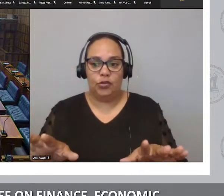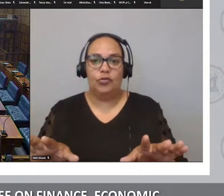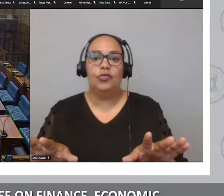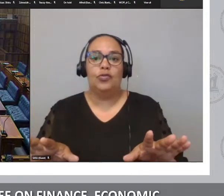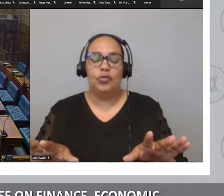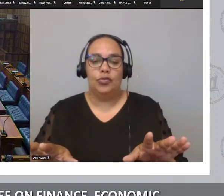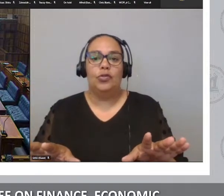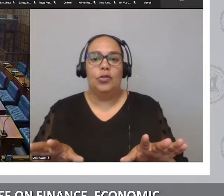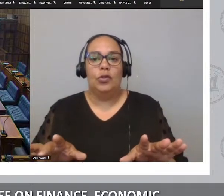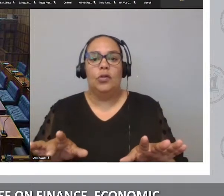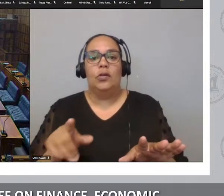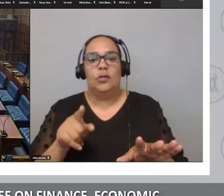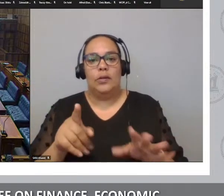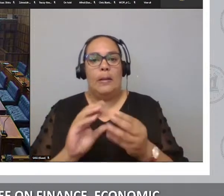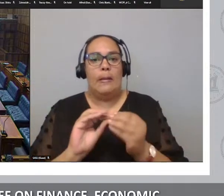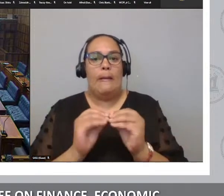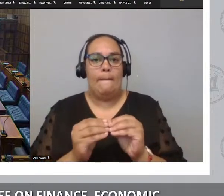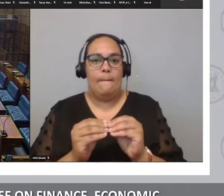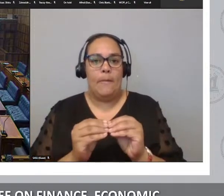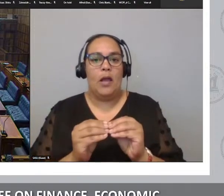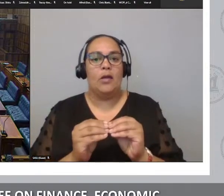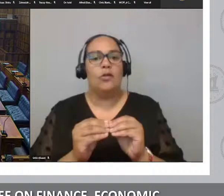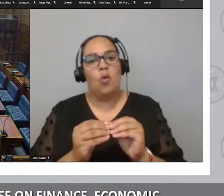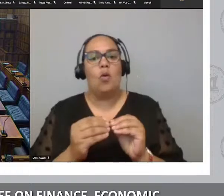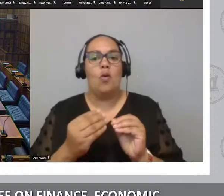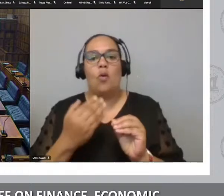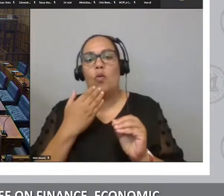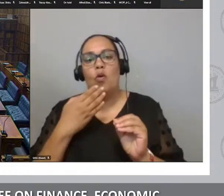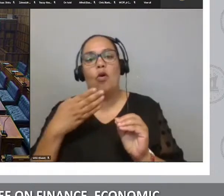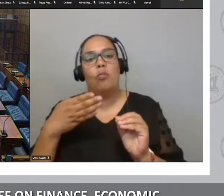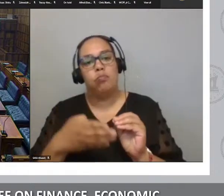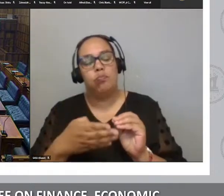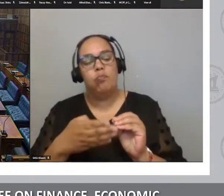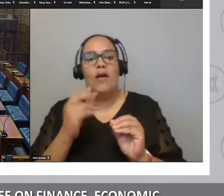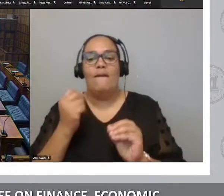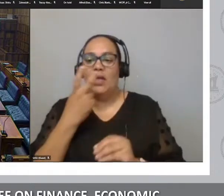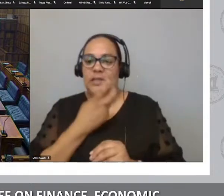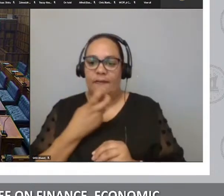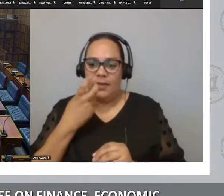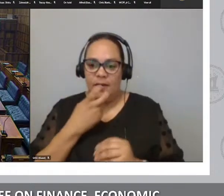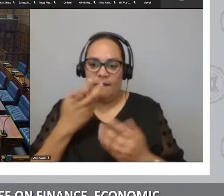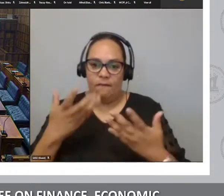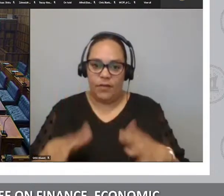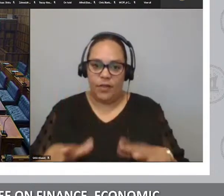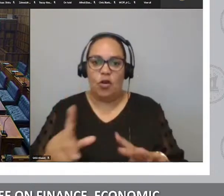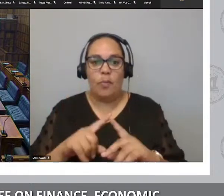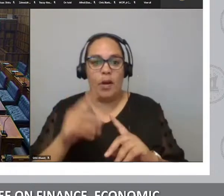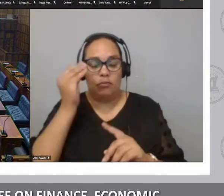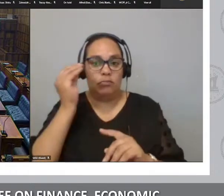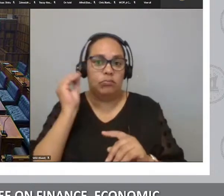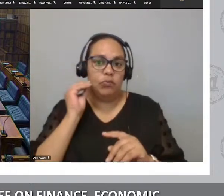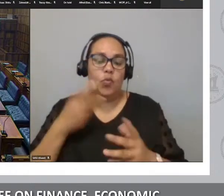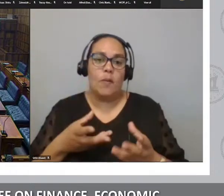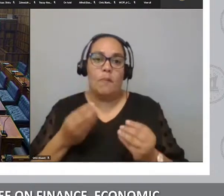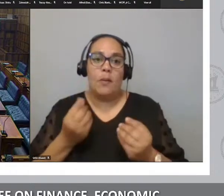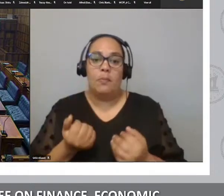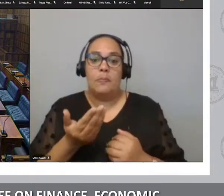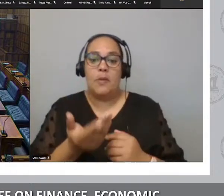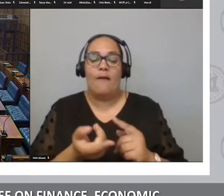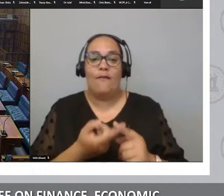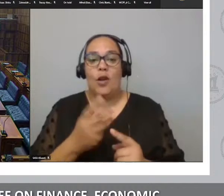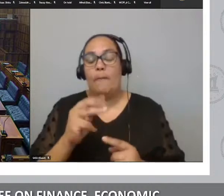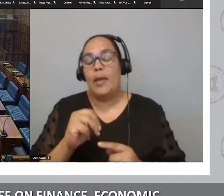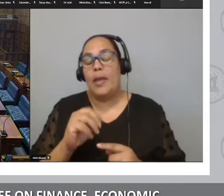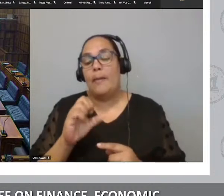um that were made um or that were intended to be made early uh just to note we have also received a submission from